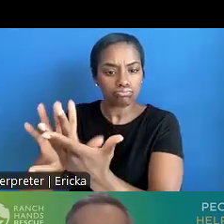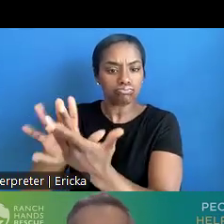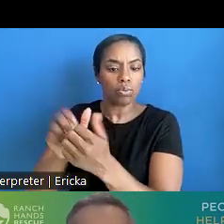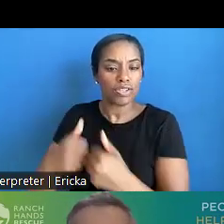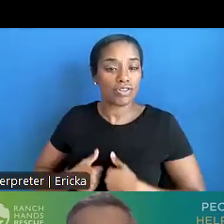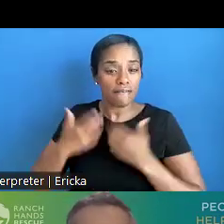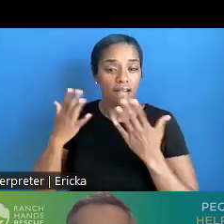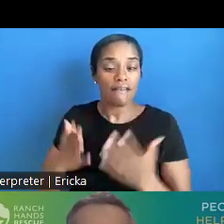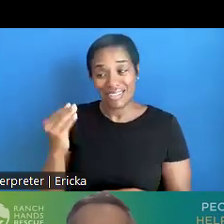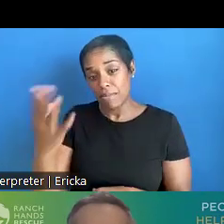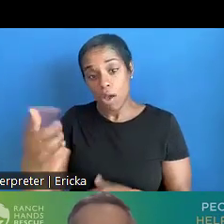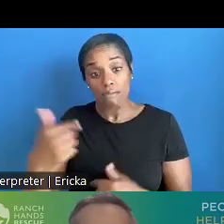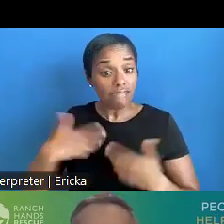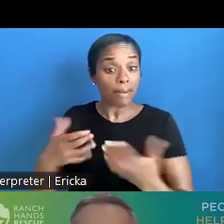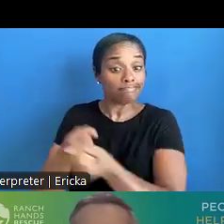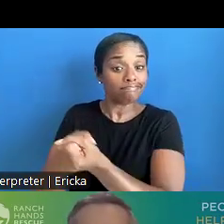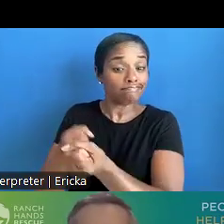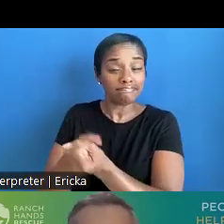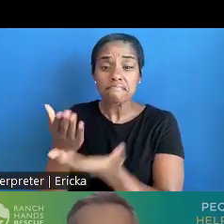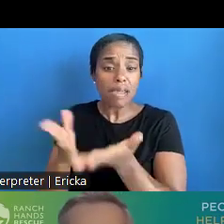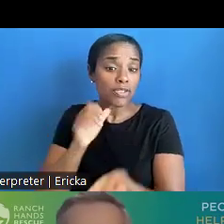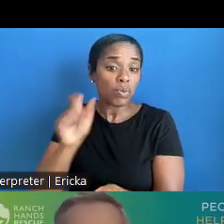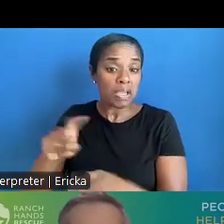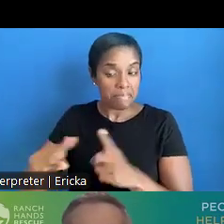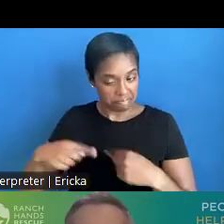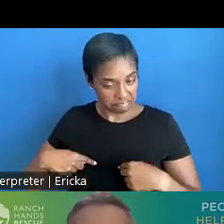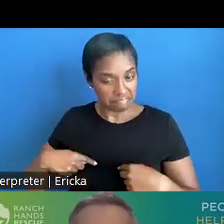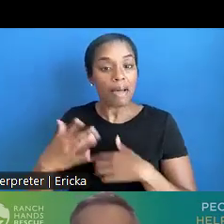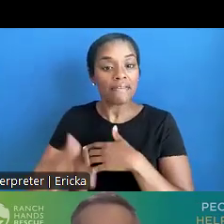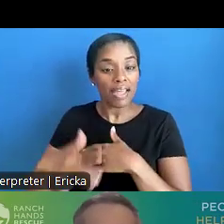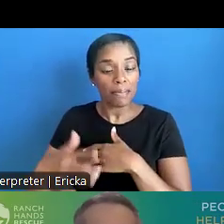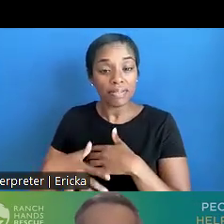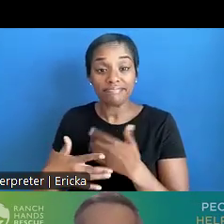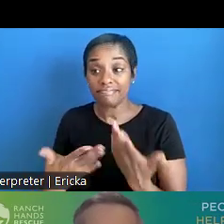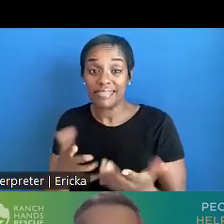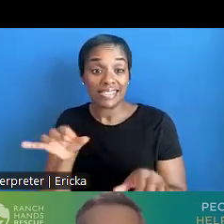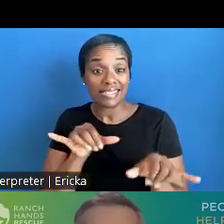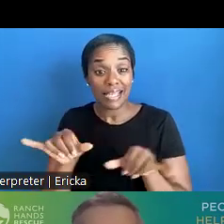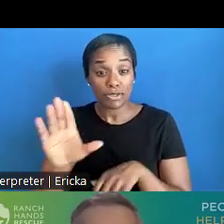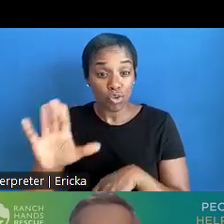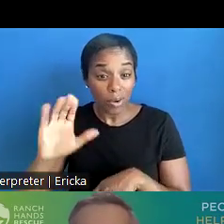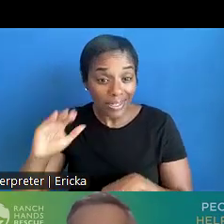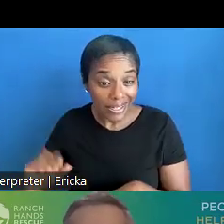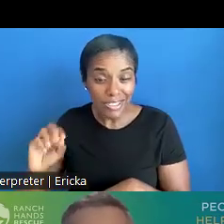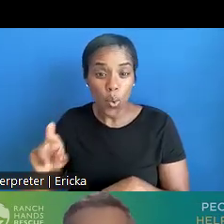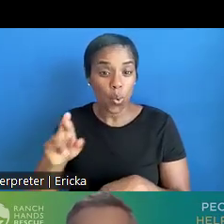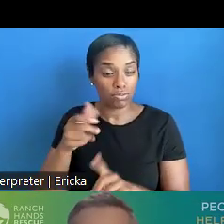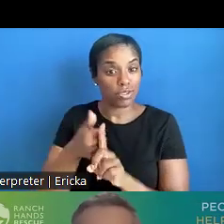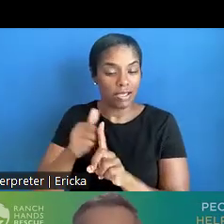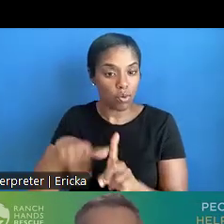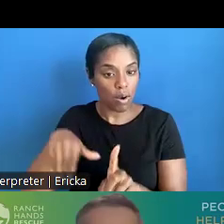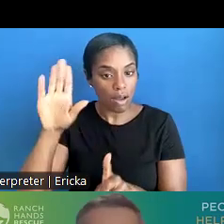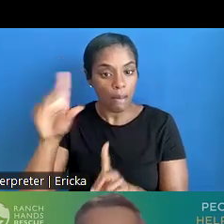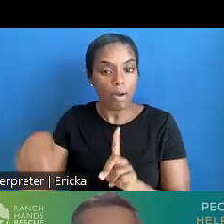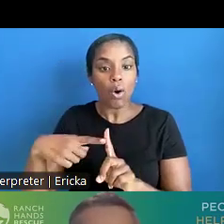still available. Because just like your own kids or when you were growing up, whenever you failed at something or you made a mistake or there